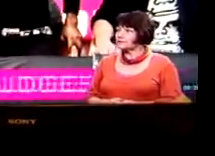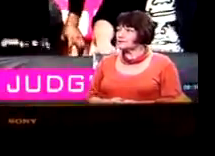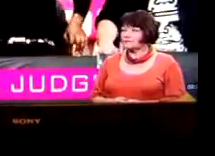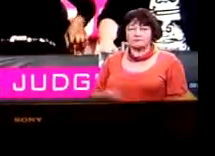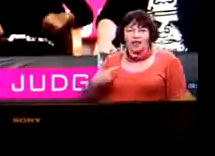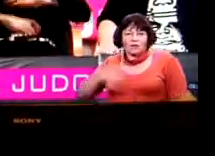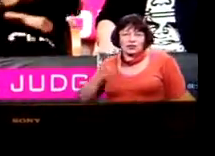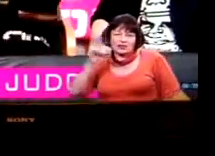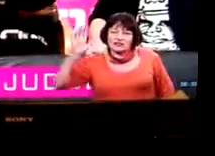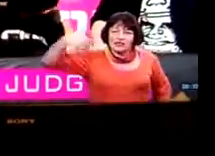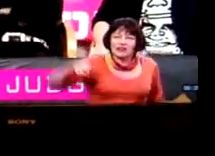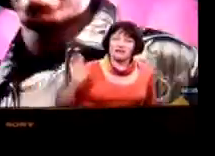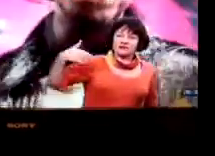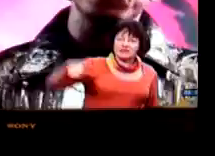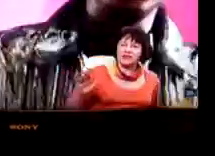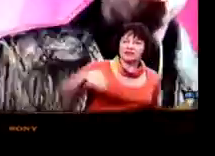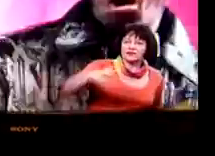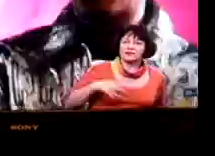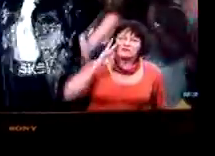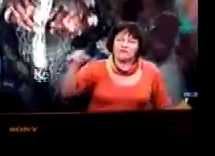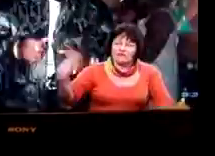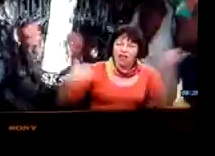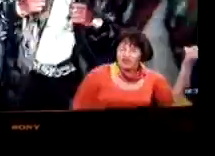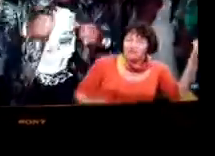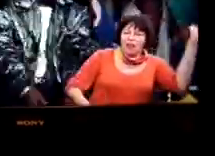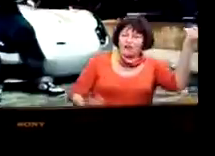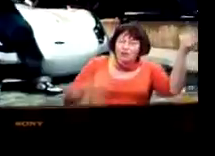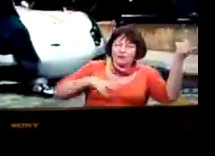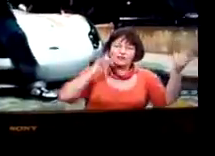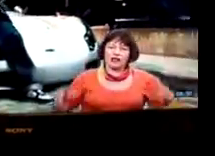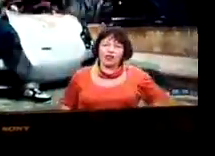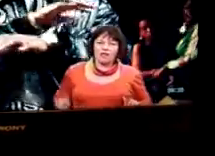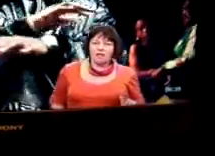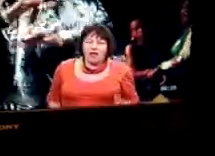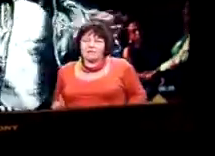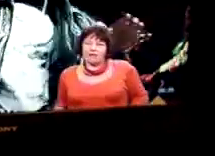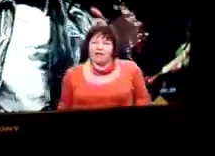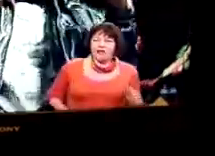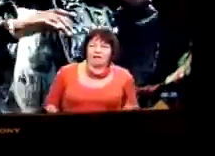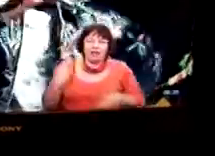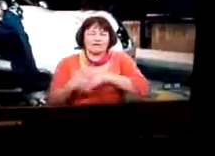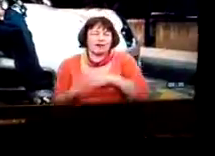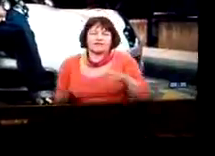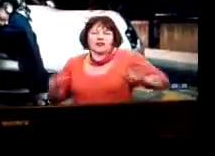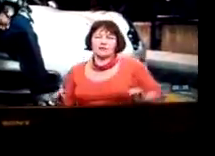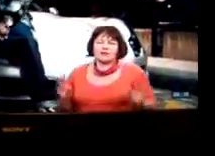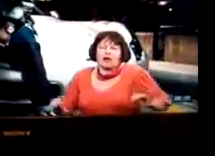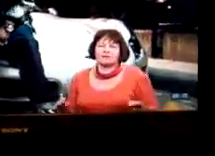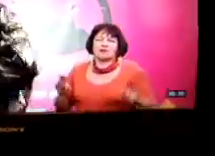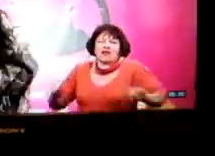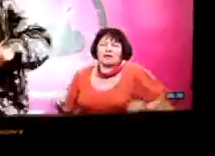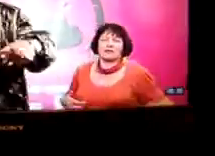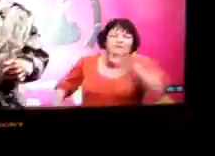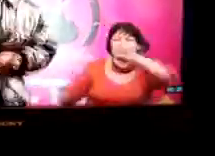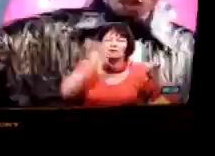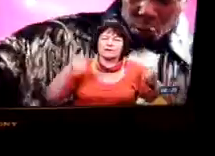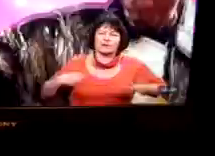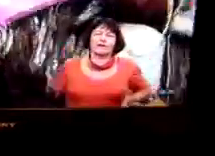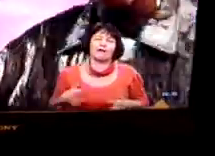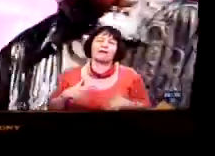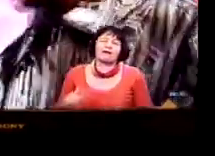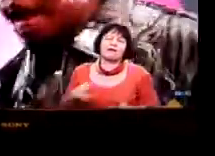I wanna see you dip, and let me see you drop. I wanna put your hips, dip, and never ever stop. Bring it back,